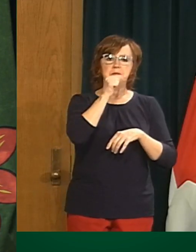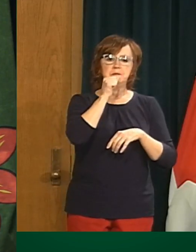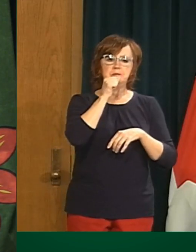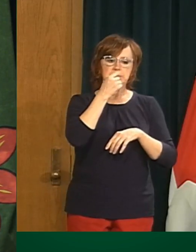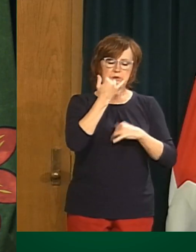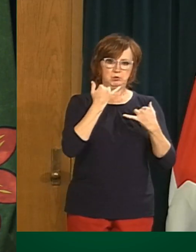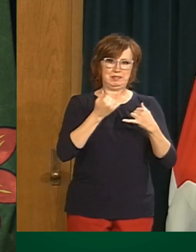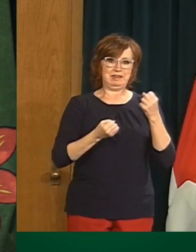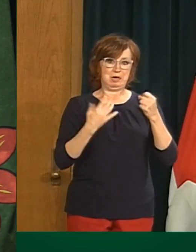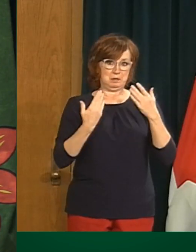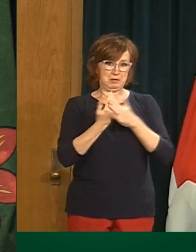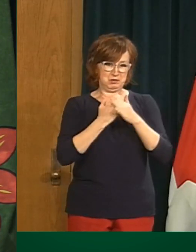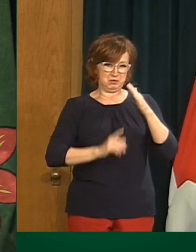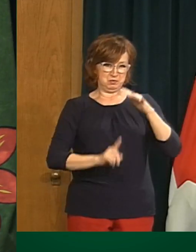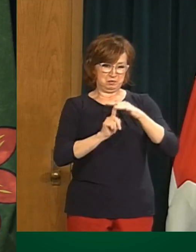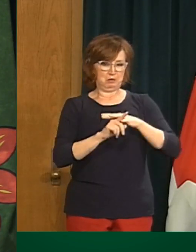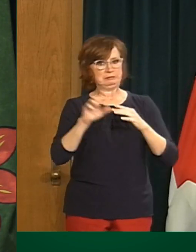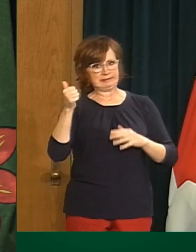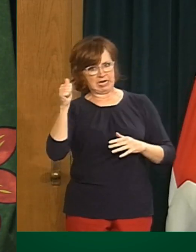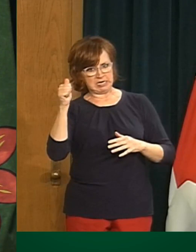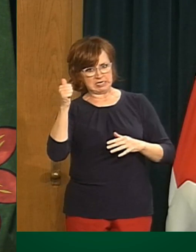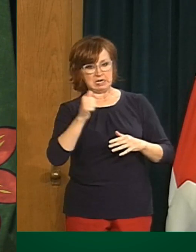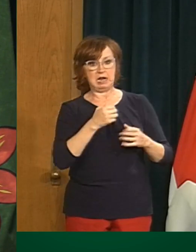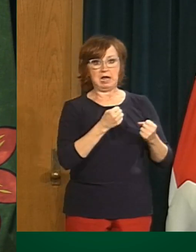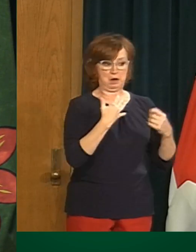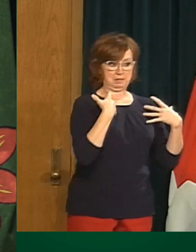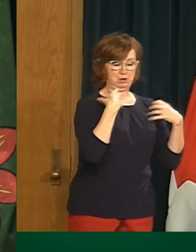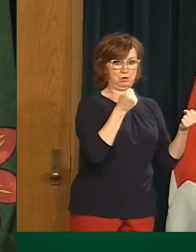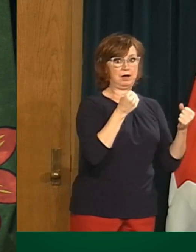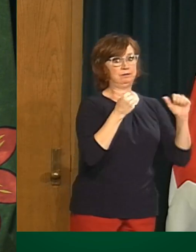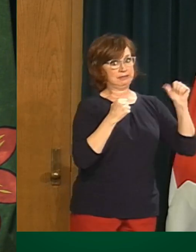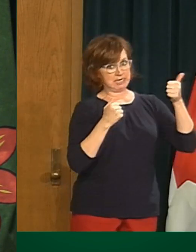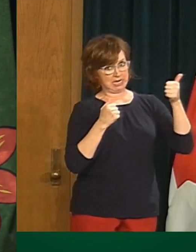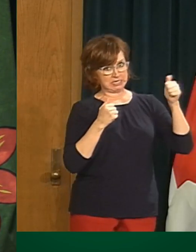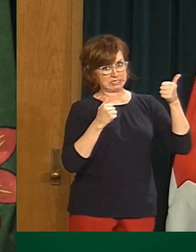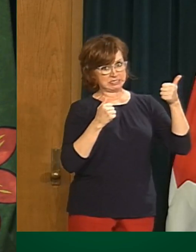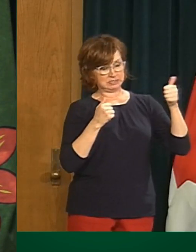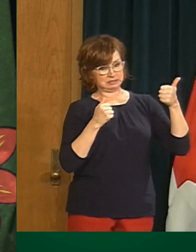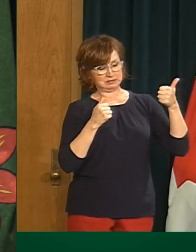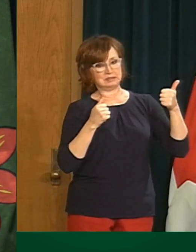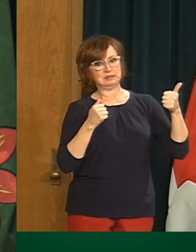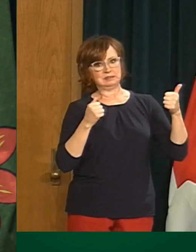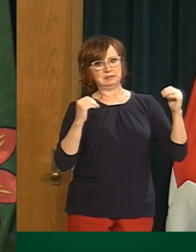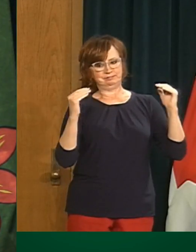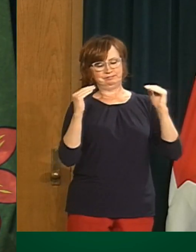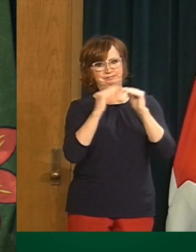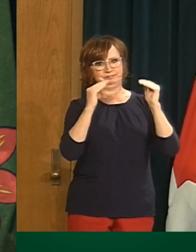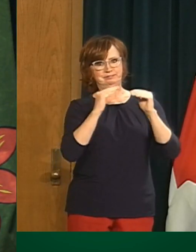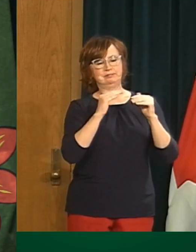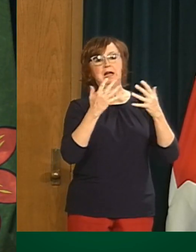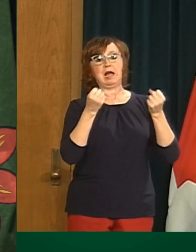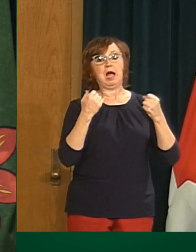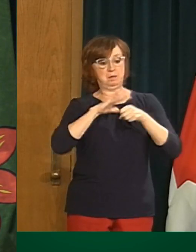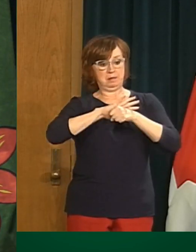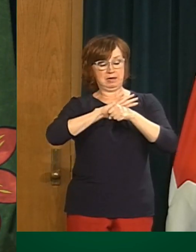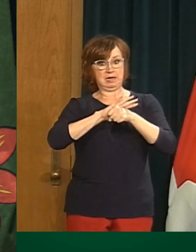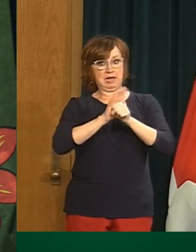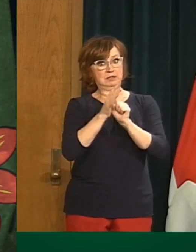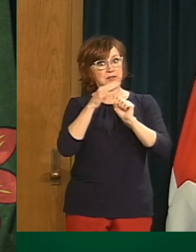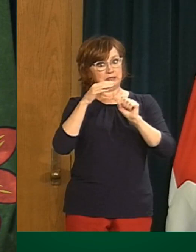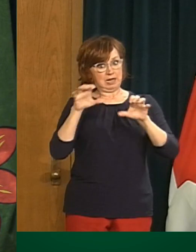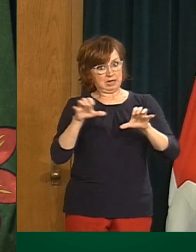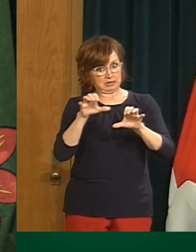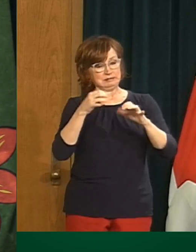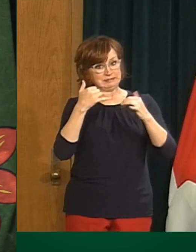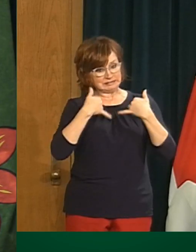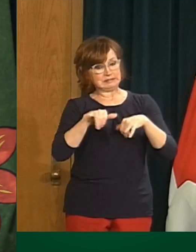as 10 more recoveries. So the number of active cases in Saskatchewan remains constant at 57 here today. Most